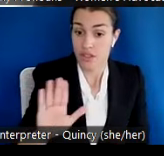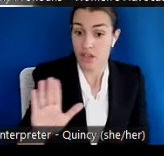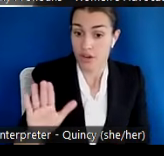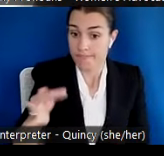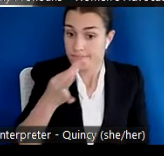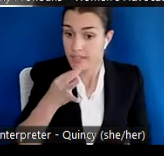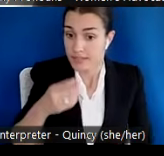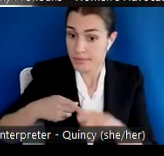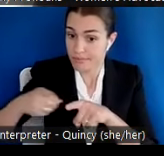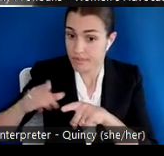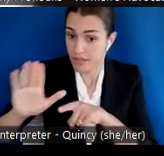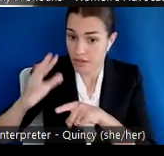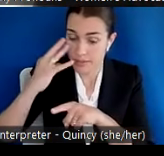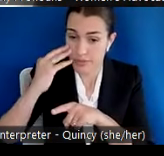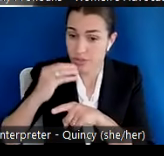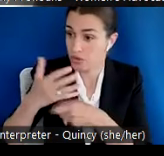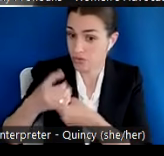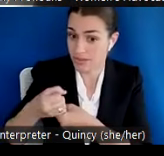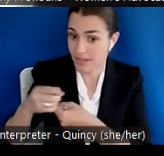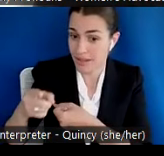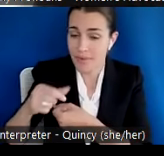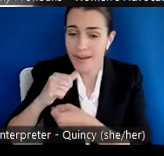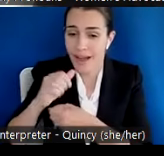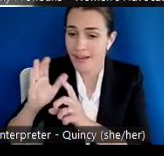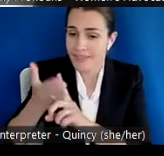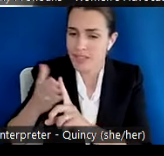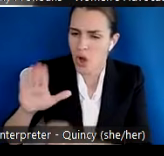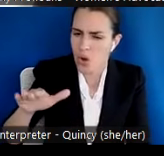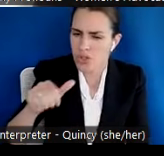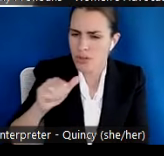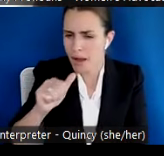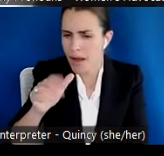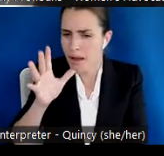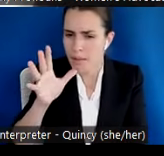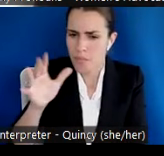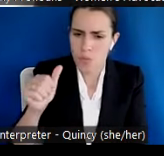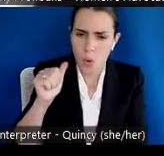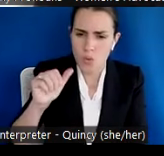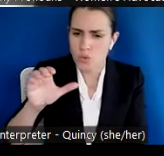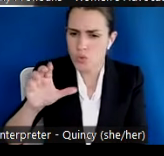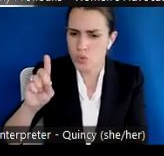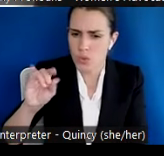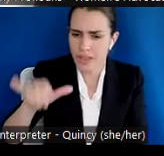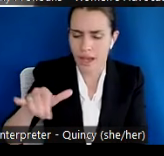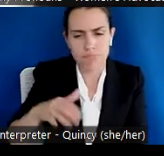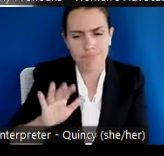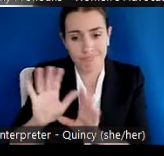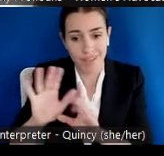to convince them otherwise or say, oh no, your own mom won't do that, or invalidating them. They really do know best.